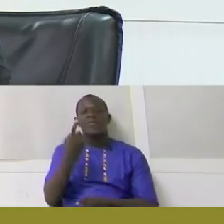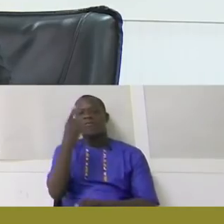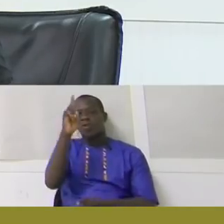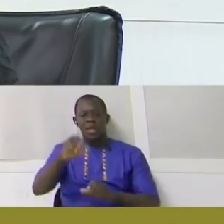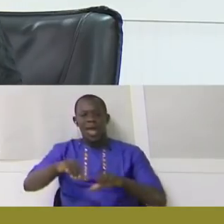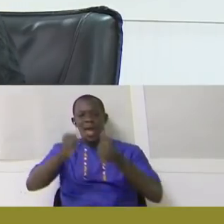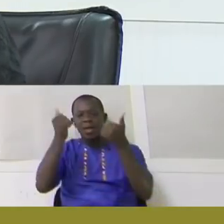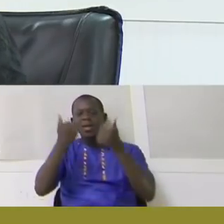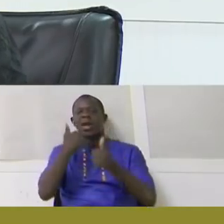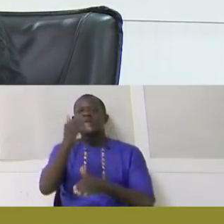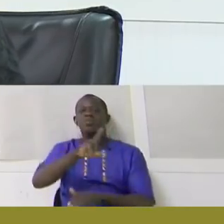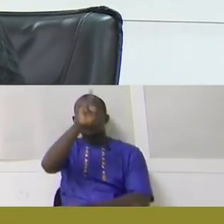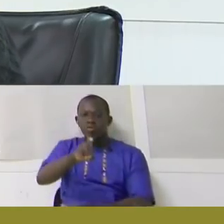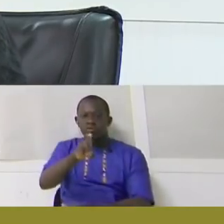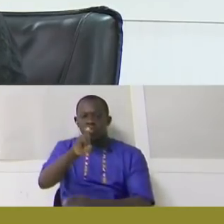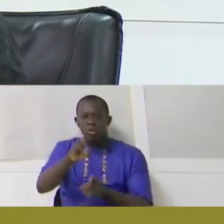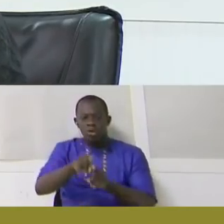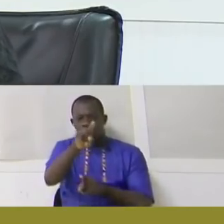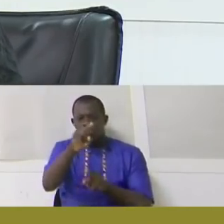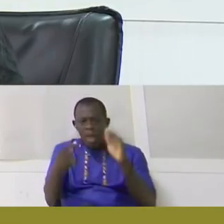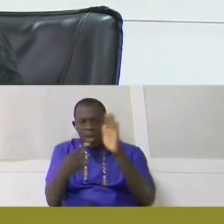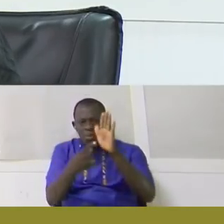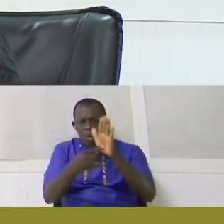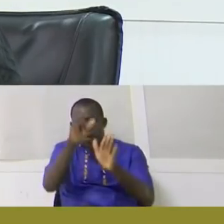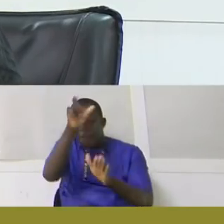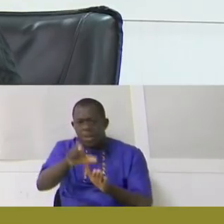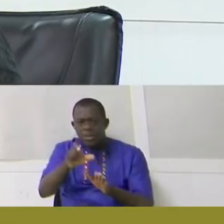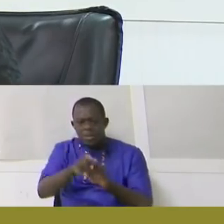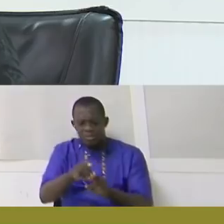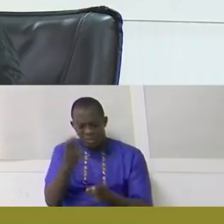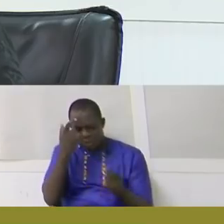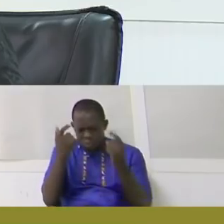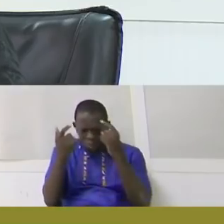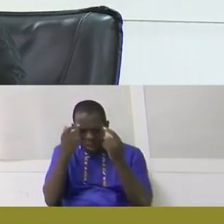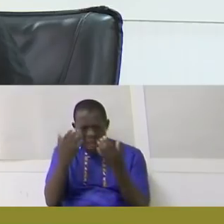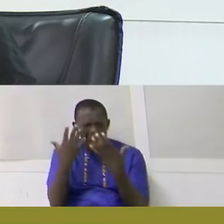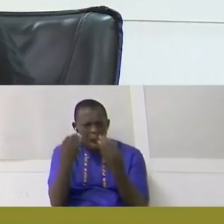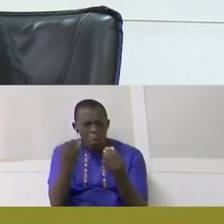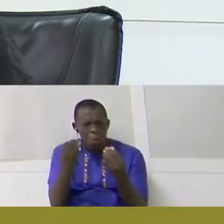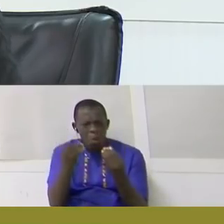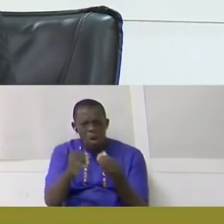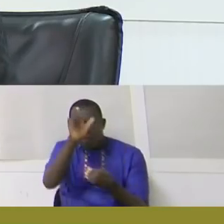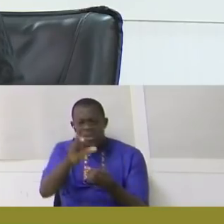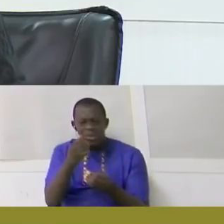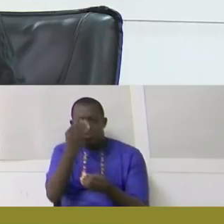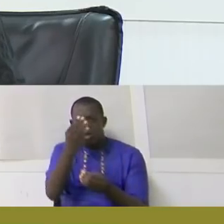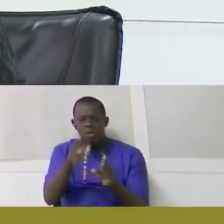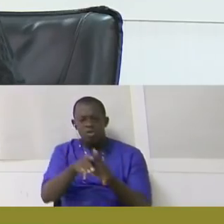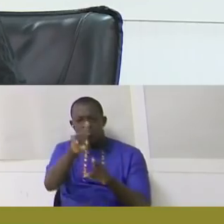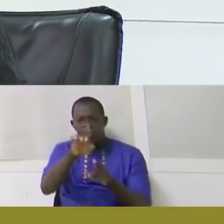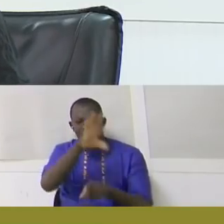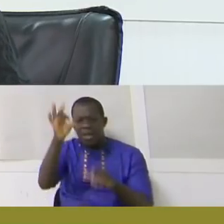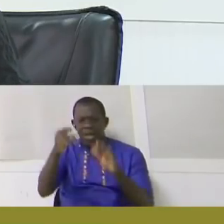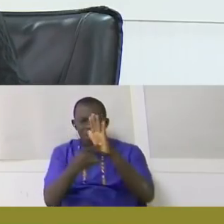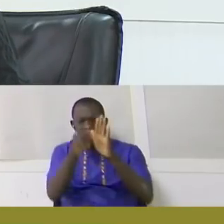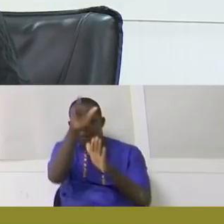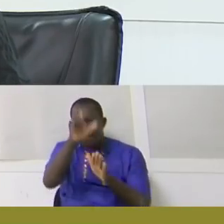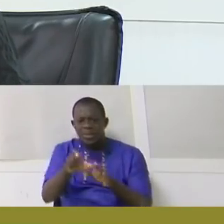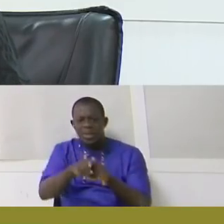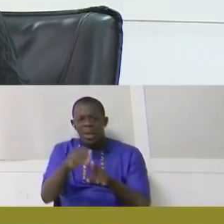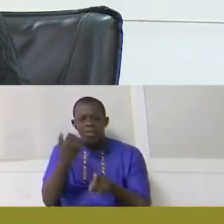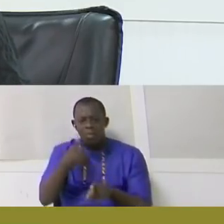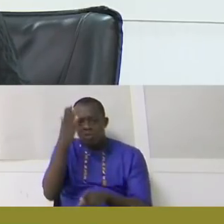are a public figure bobu tammi suma hel nyaawon na si lutak ki di ma wax ne you are a public figure. And when he made the statement that I was a public figure,